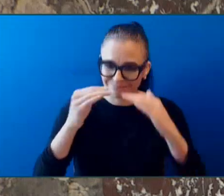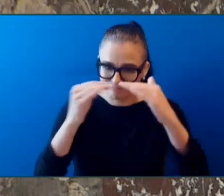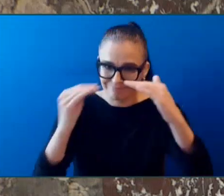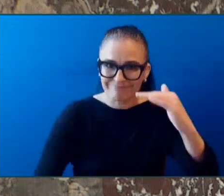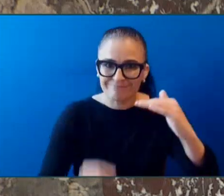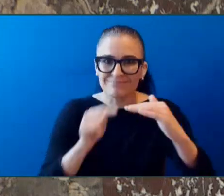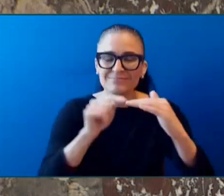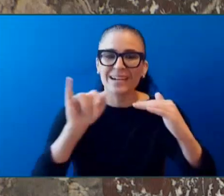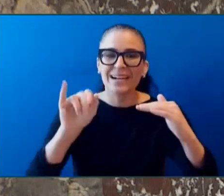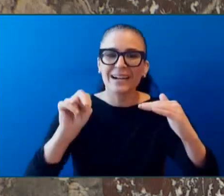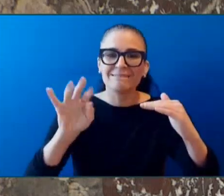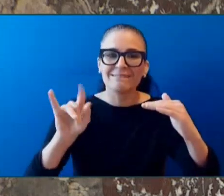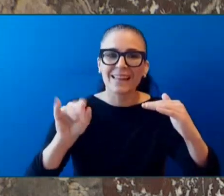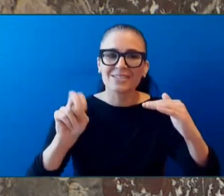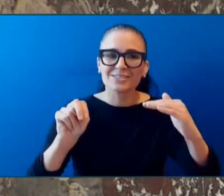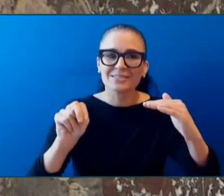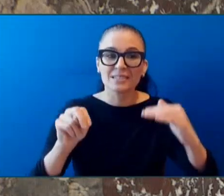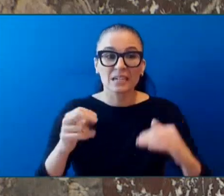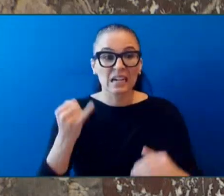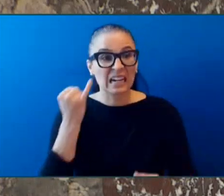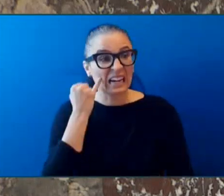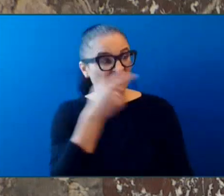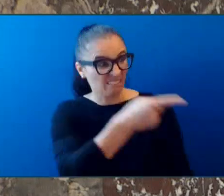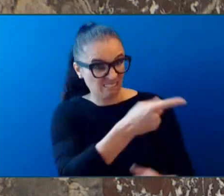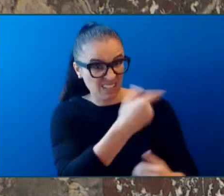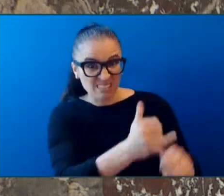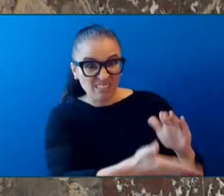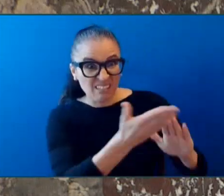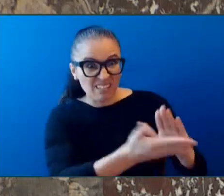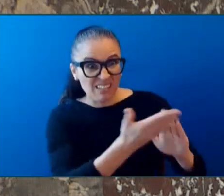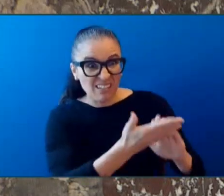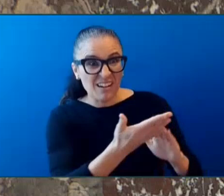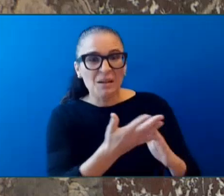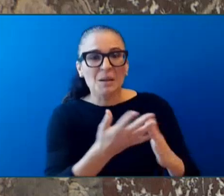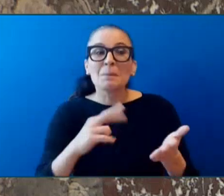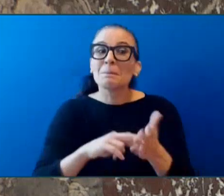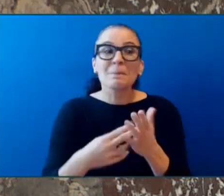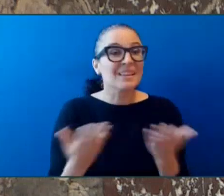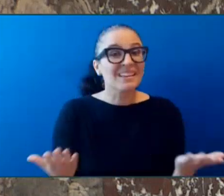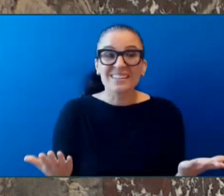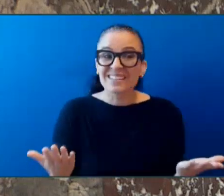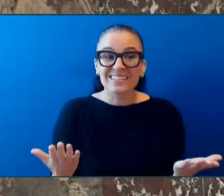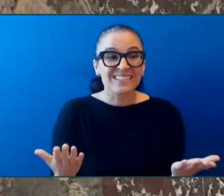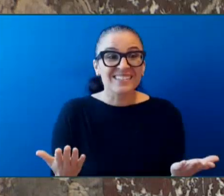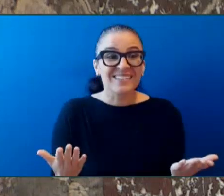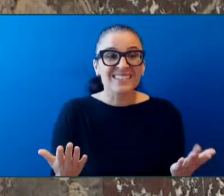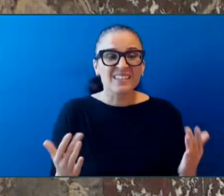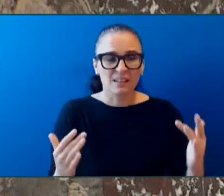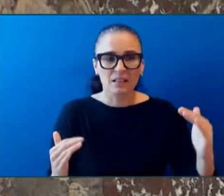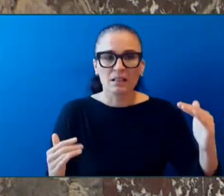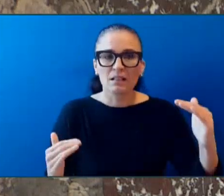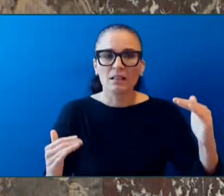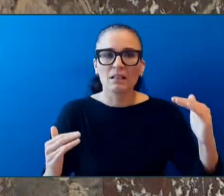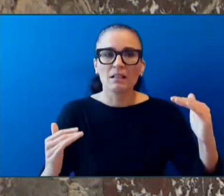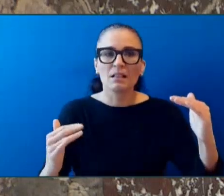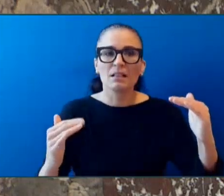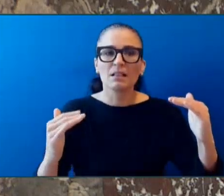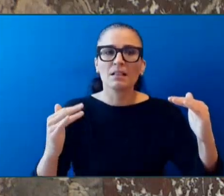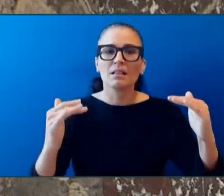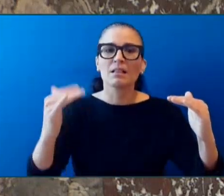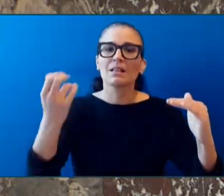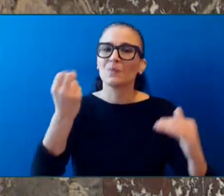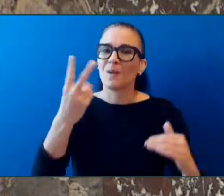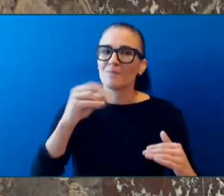would be paying 12.6% higher hydro rates because that is how they ran the province for their donors